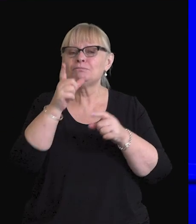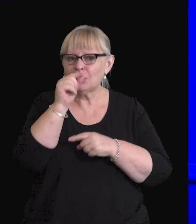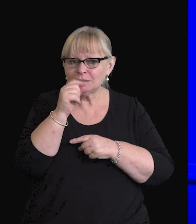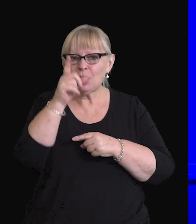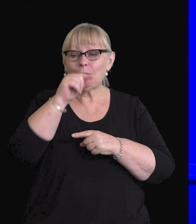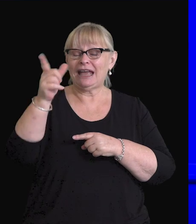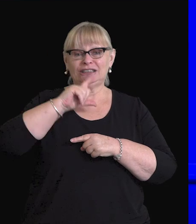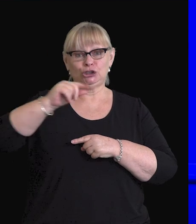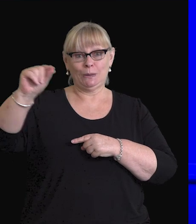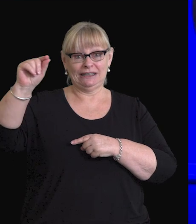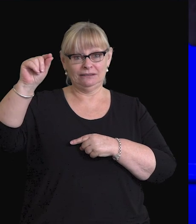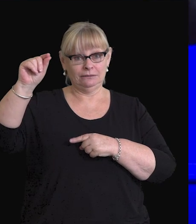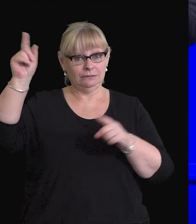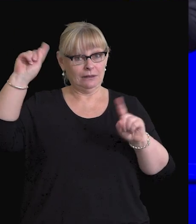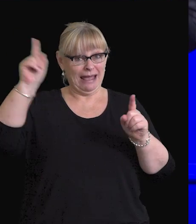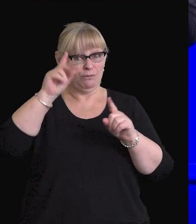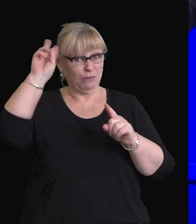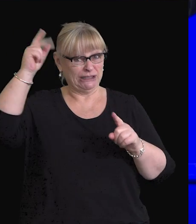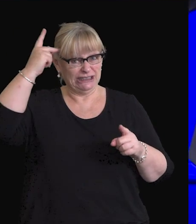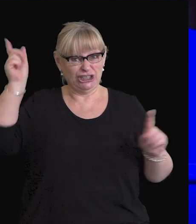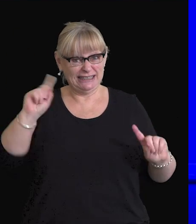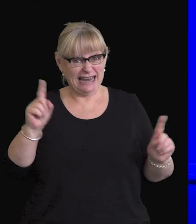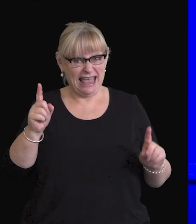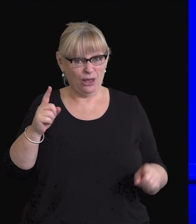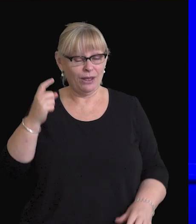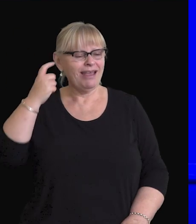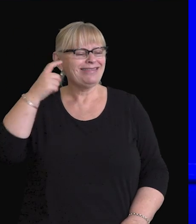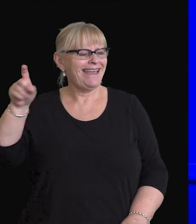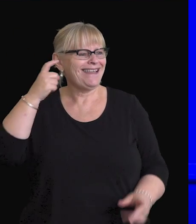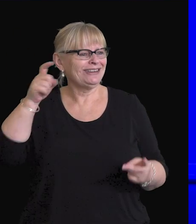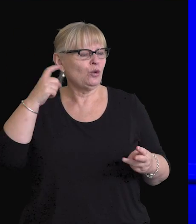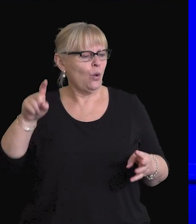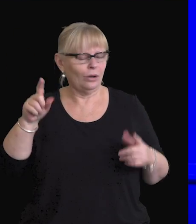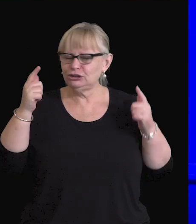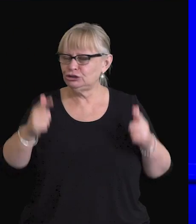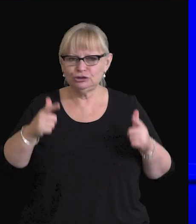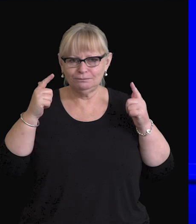We could tweet our politicians, but I believe they ignore them. Too busy composing their own, I understand.